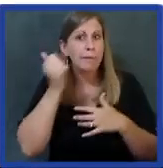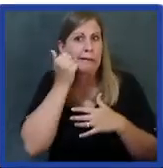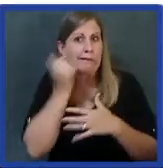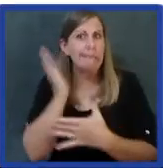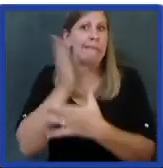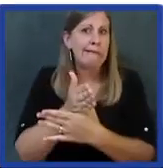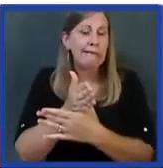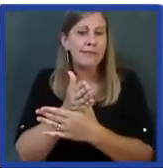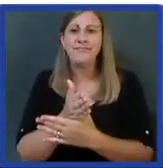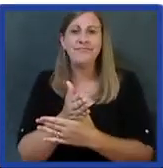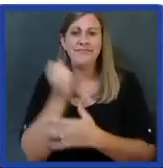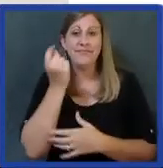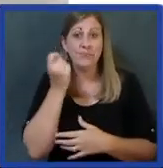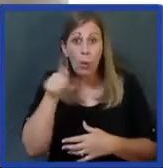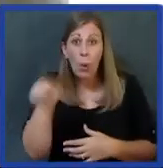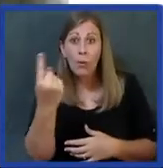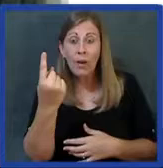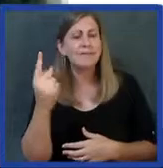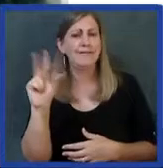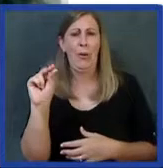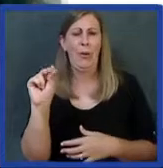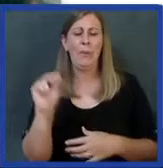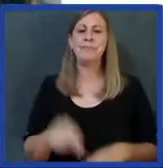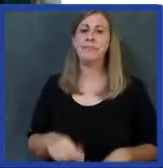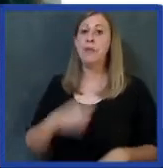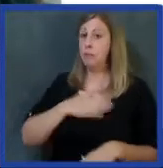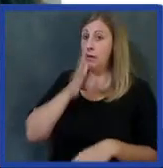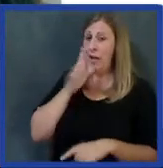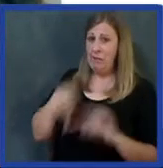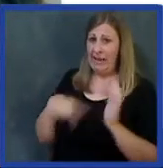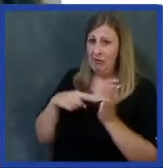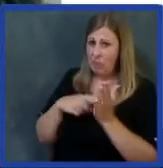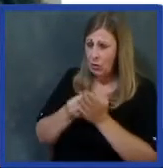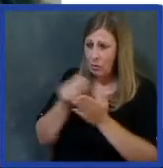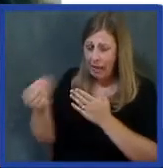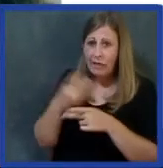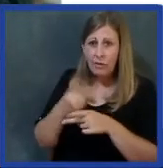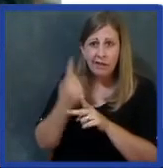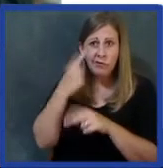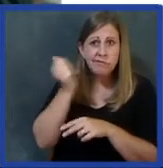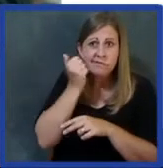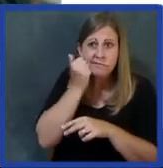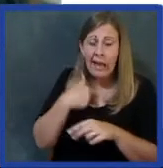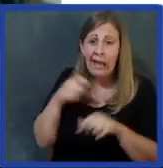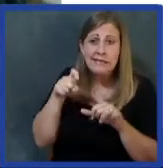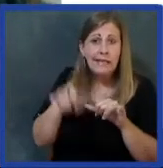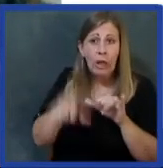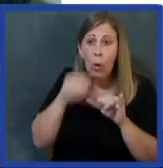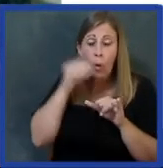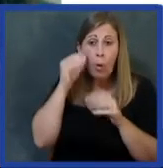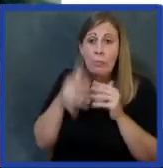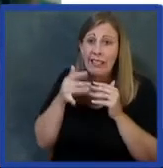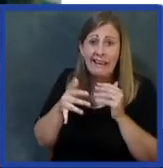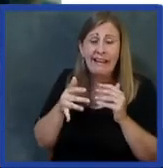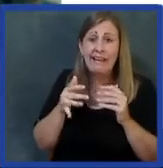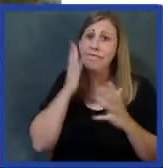period? Well, you're not alone. My mom couldn't afford menstrual products, and I'd have to stay at home, and I couldn't go to school, and I just had to